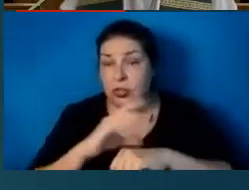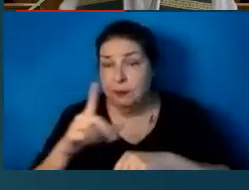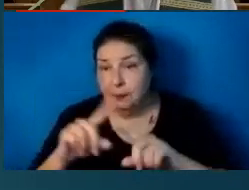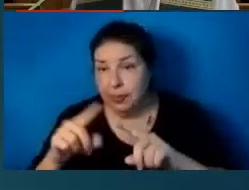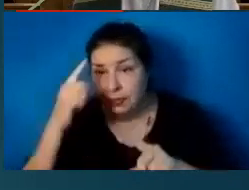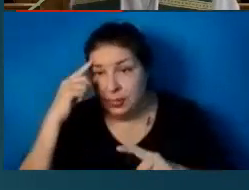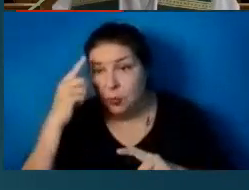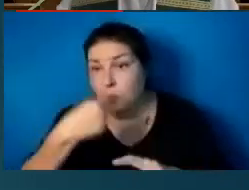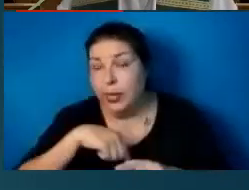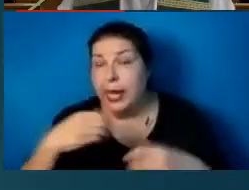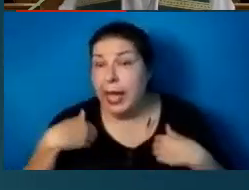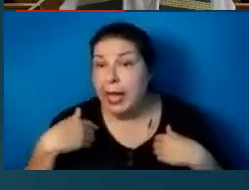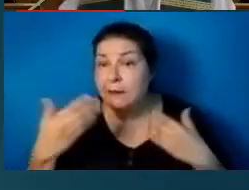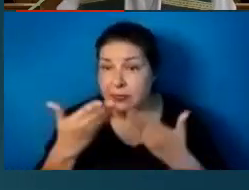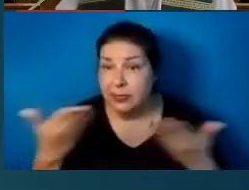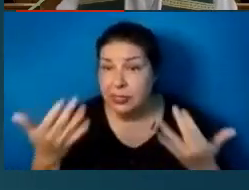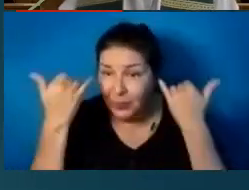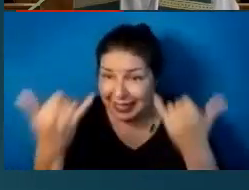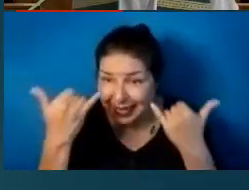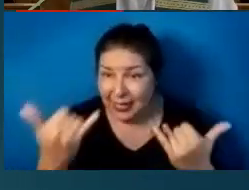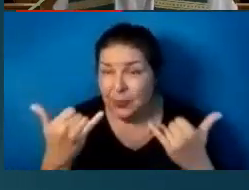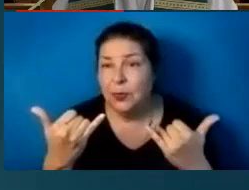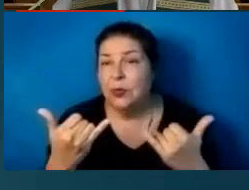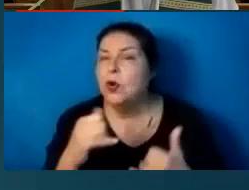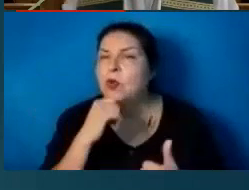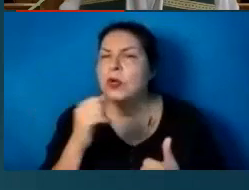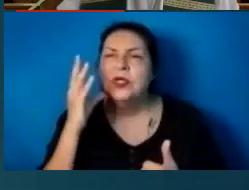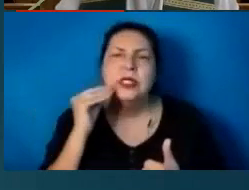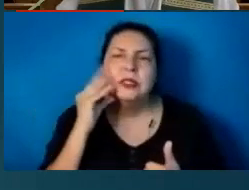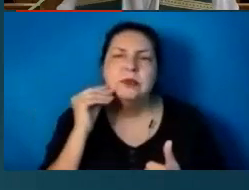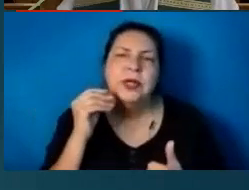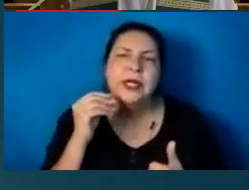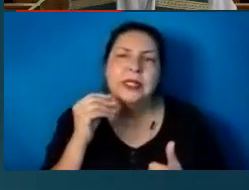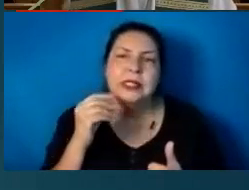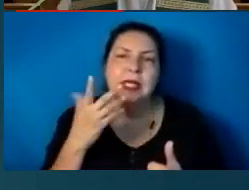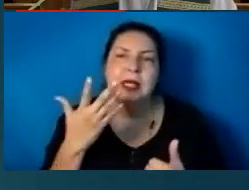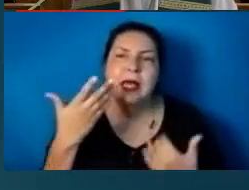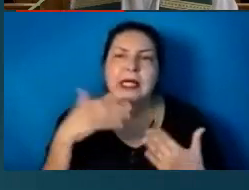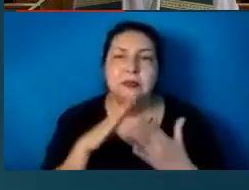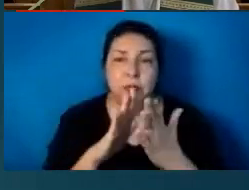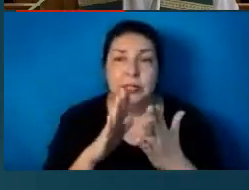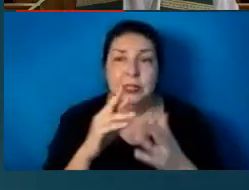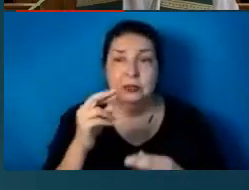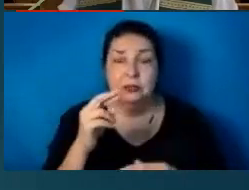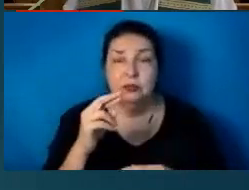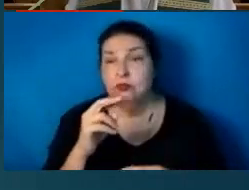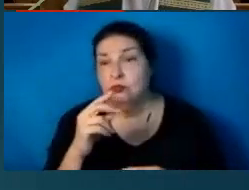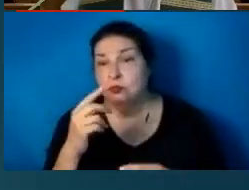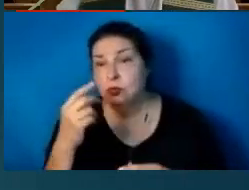things already, right now. We do not experience them as present realities, not